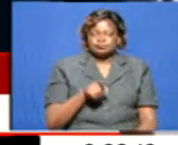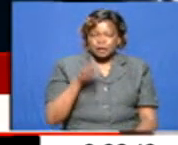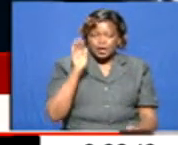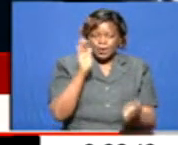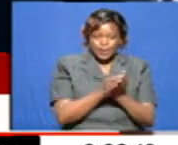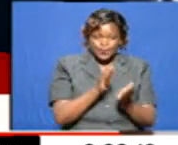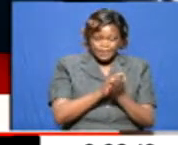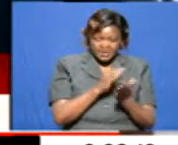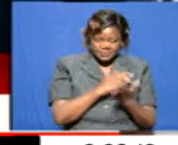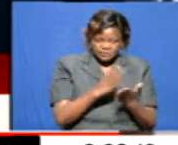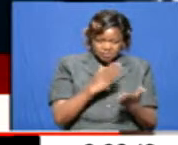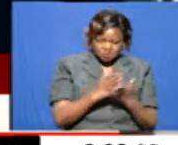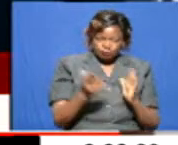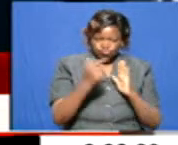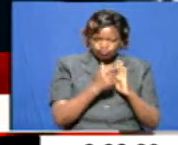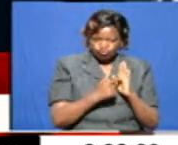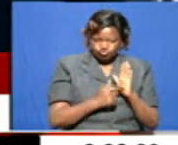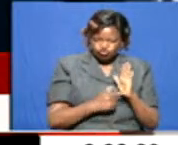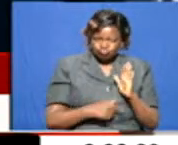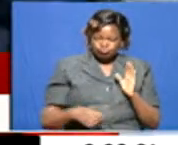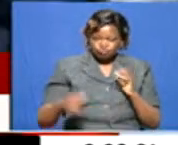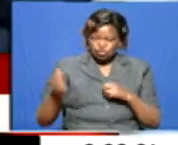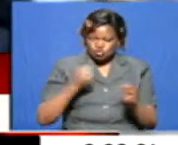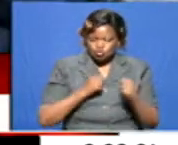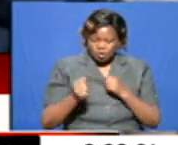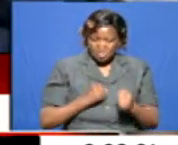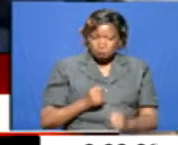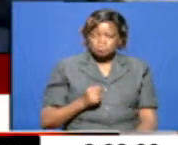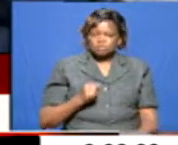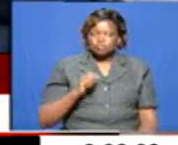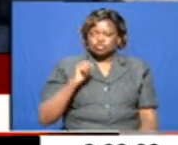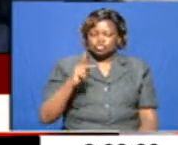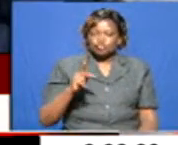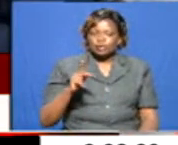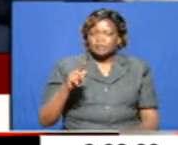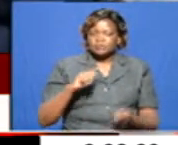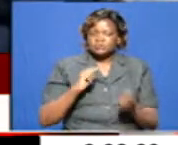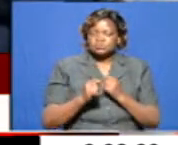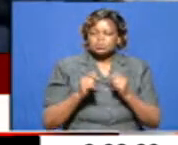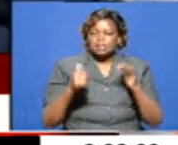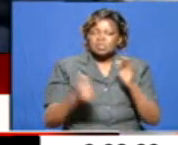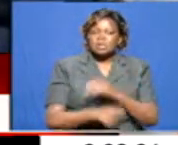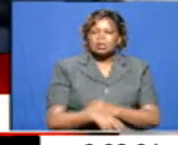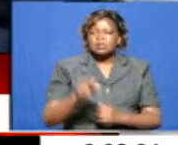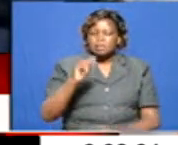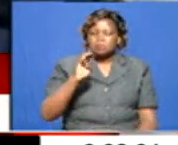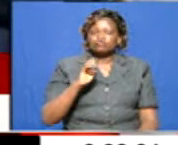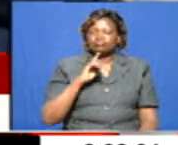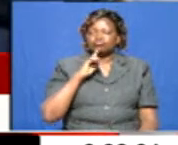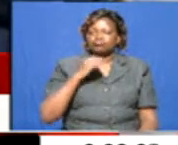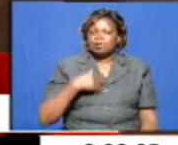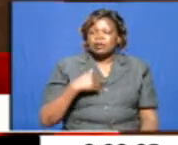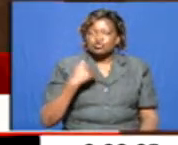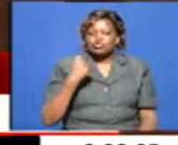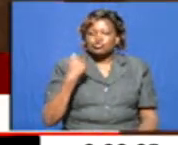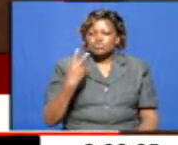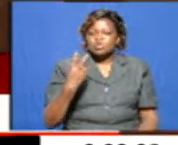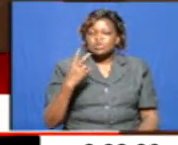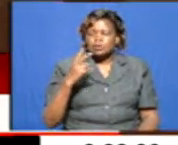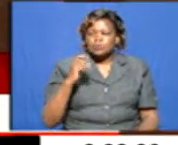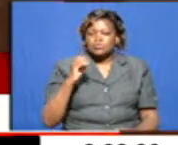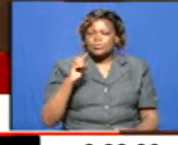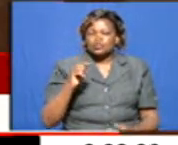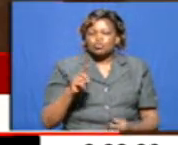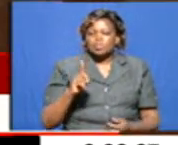are cross-listed on the Rwanda Stock Exchange and the Nairobi Securities Exchange, recorded a 20.1% growth in